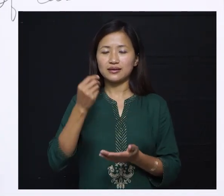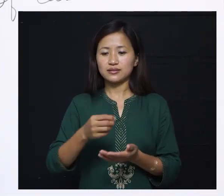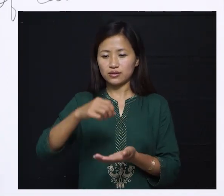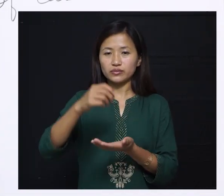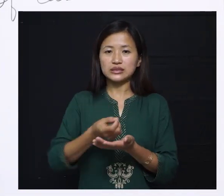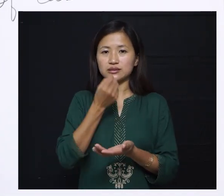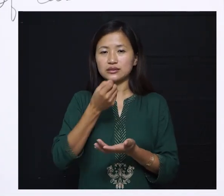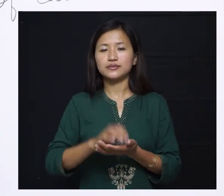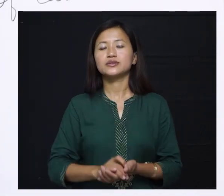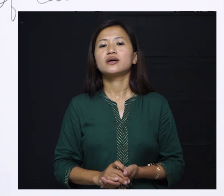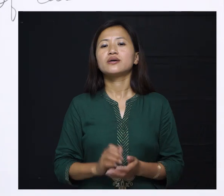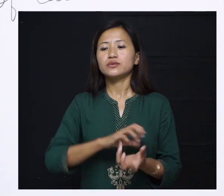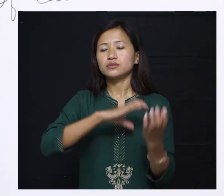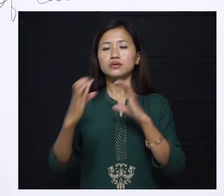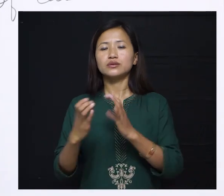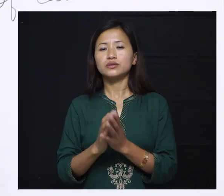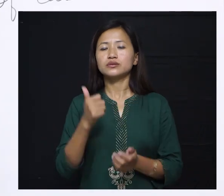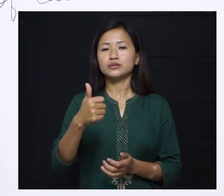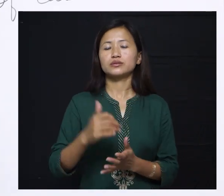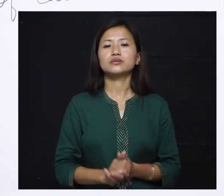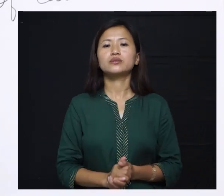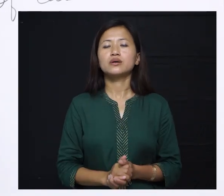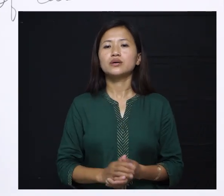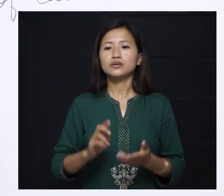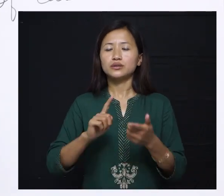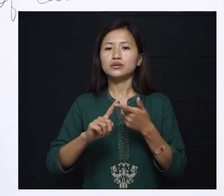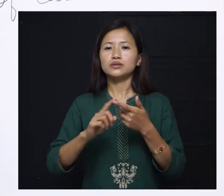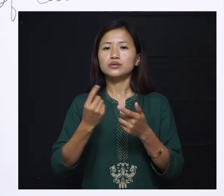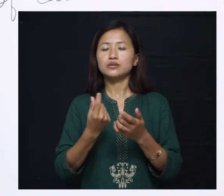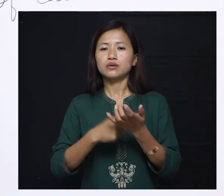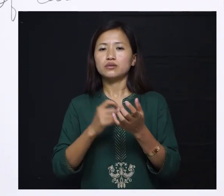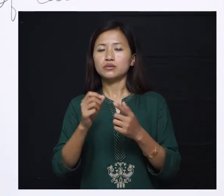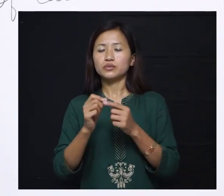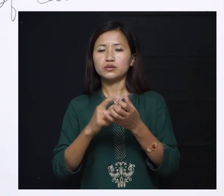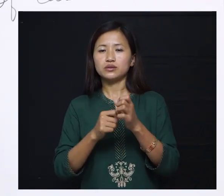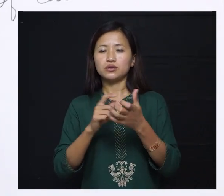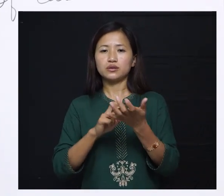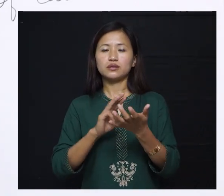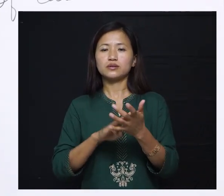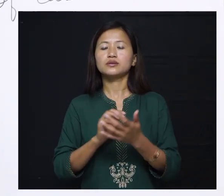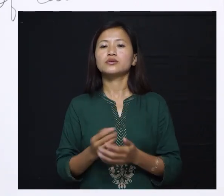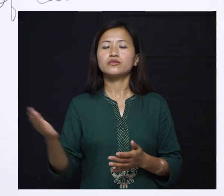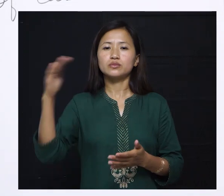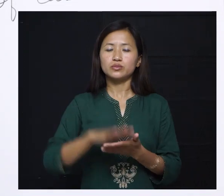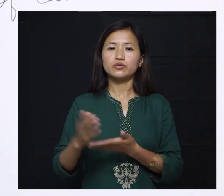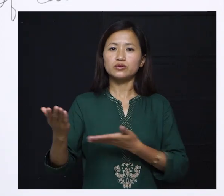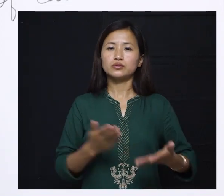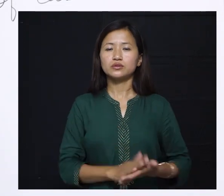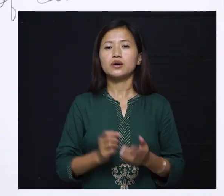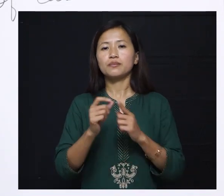decided to exchange their goods. So the Europeans also, they bought their things from Europe, and